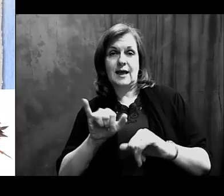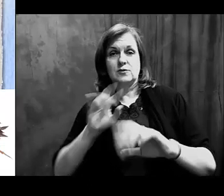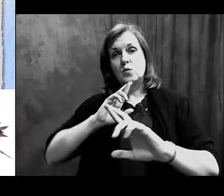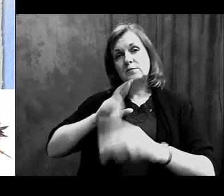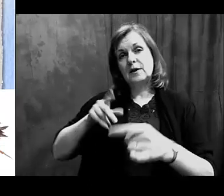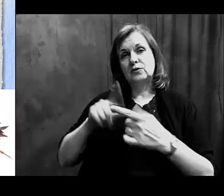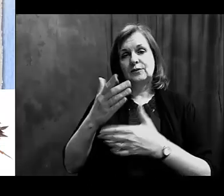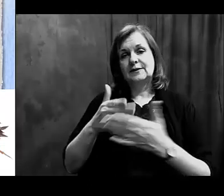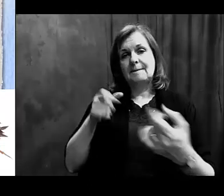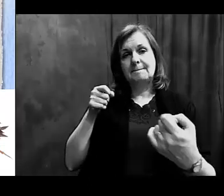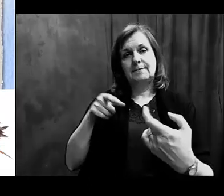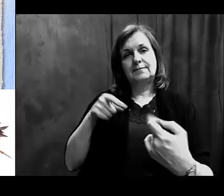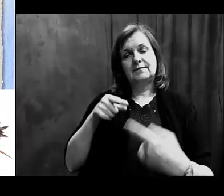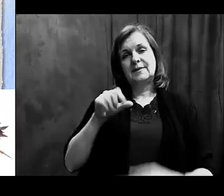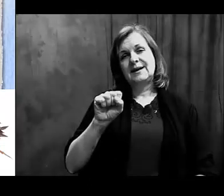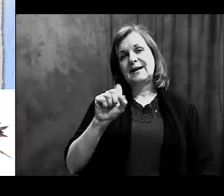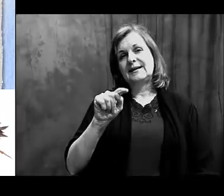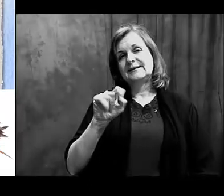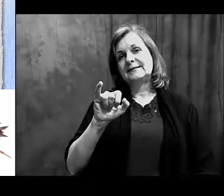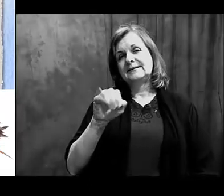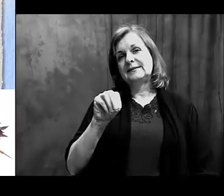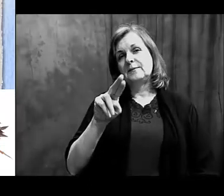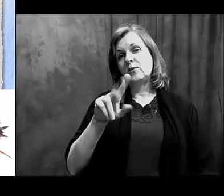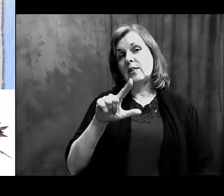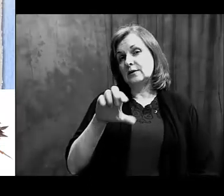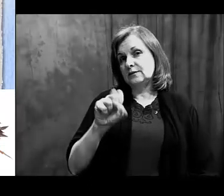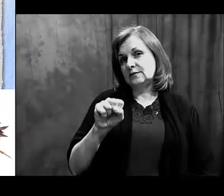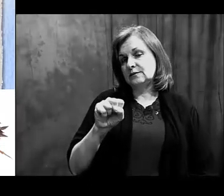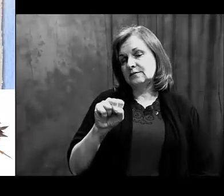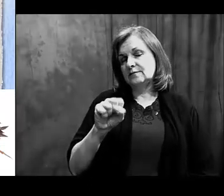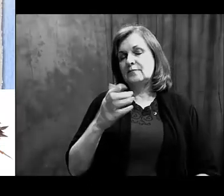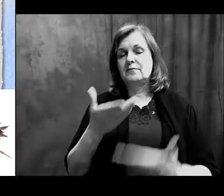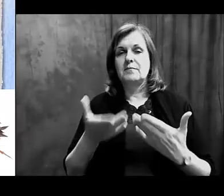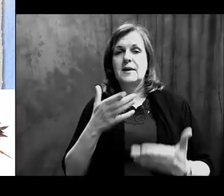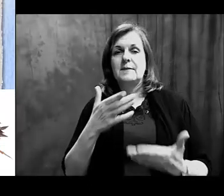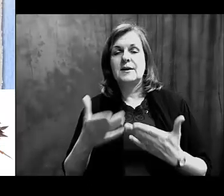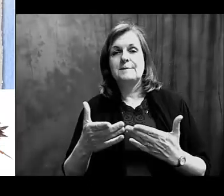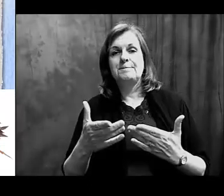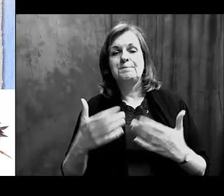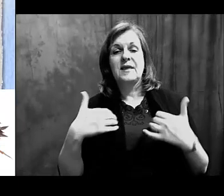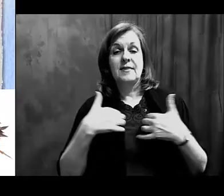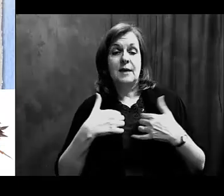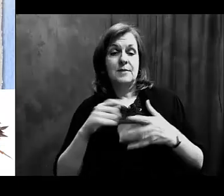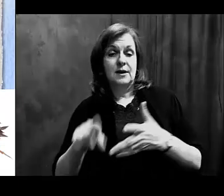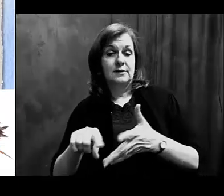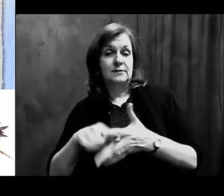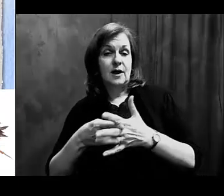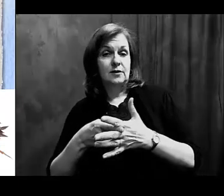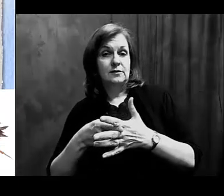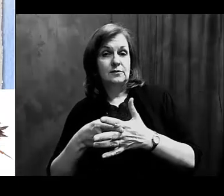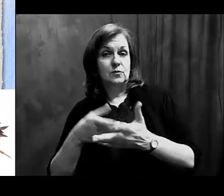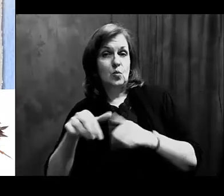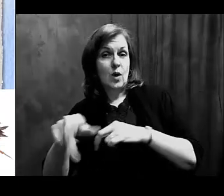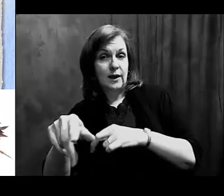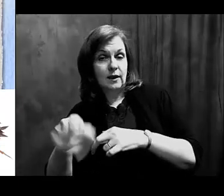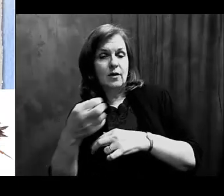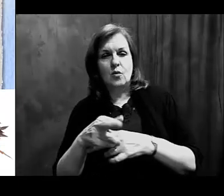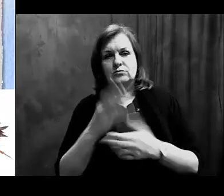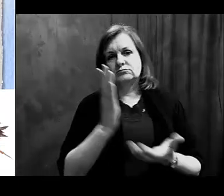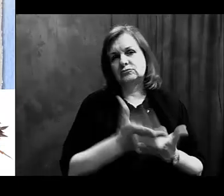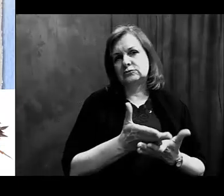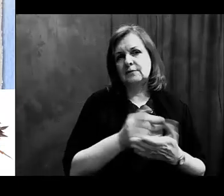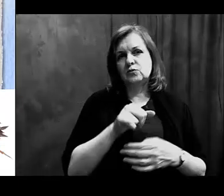response to some sort of stimulus. Now, this could be simply that the animal starts or stops walking